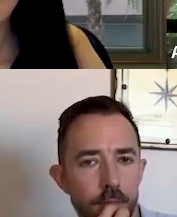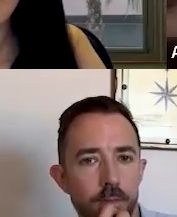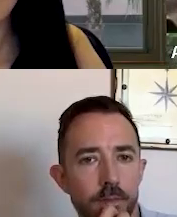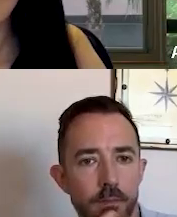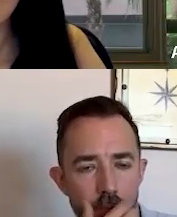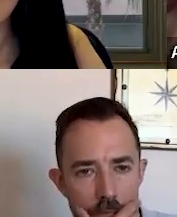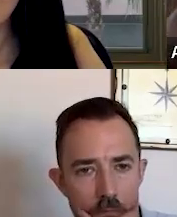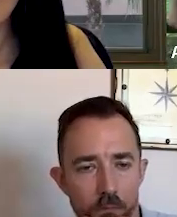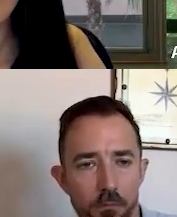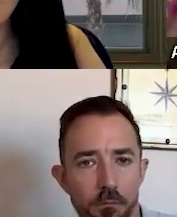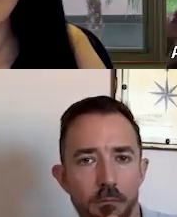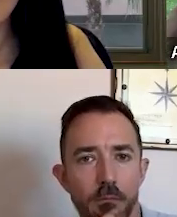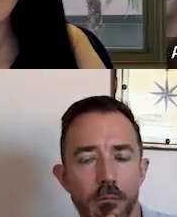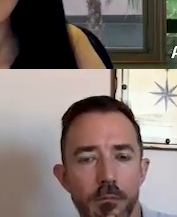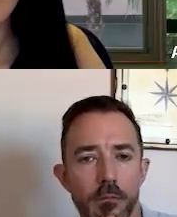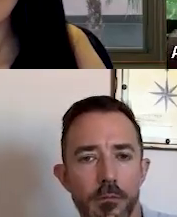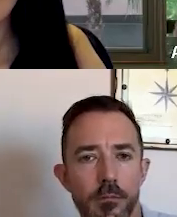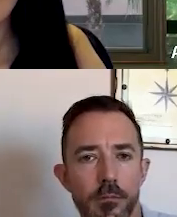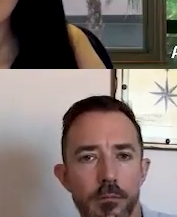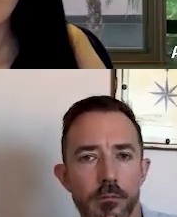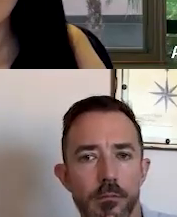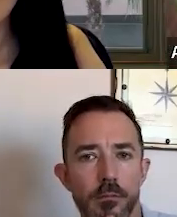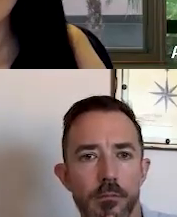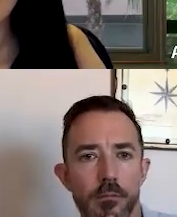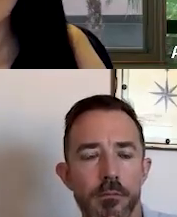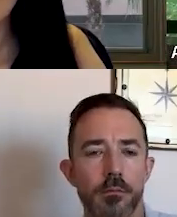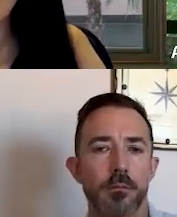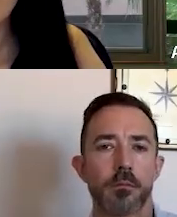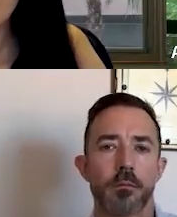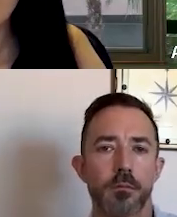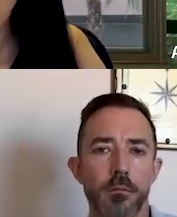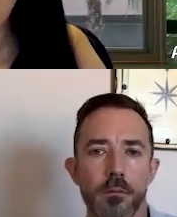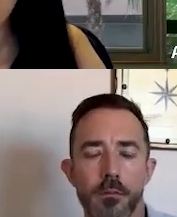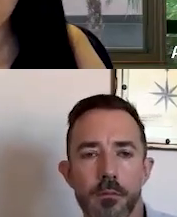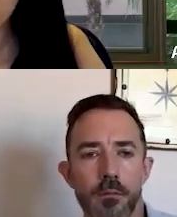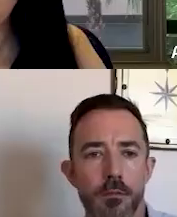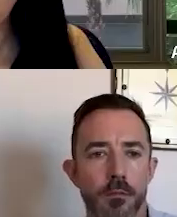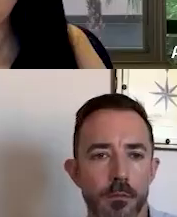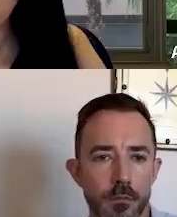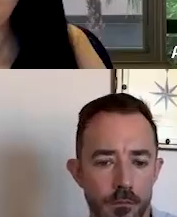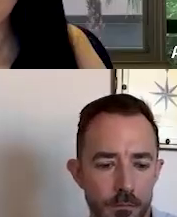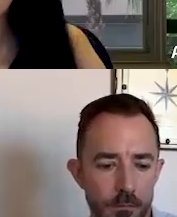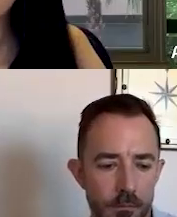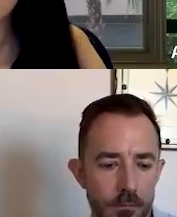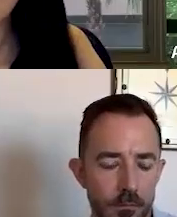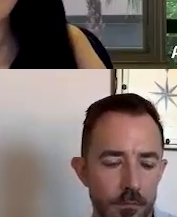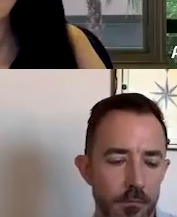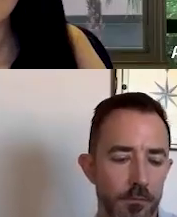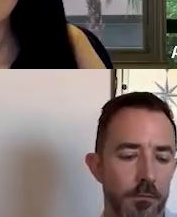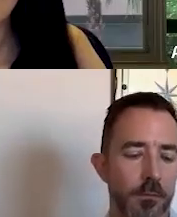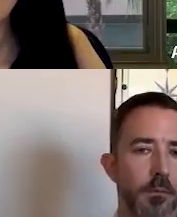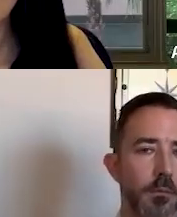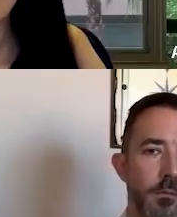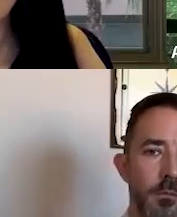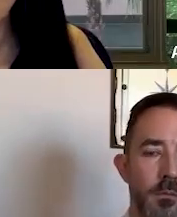boogeyman. And so you can get people within systems that are brilliant and that are amazing and that will help you every step of the way, or